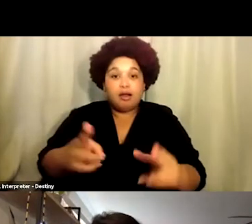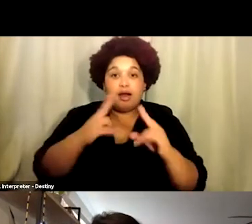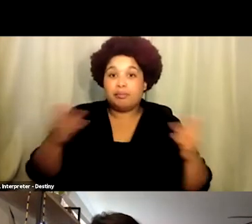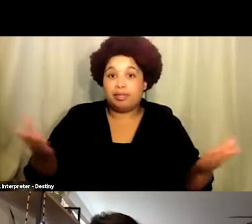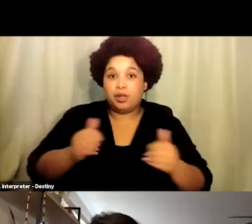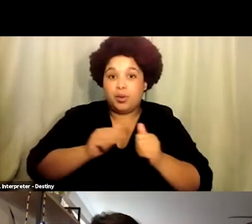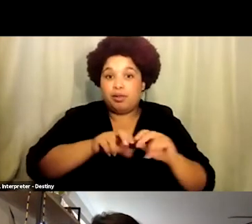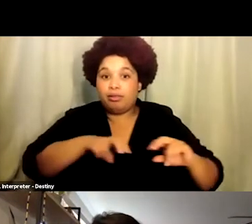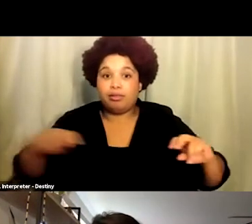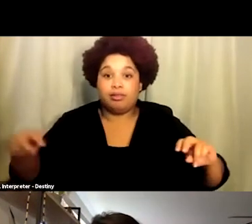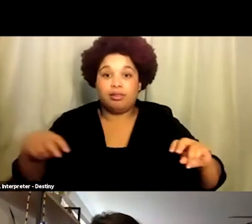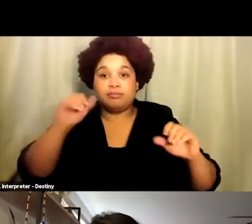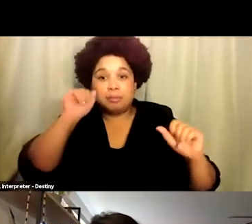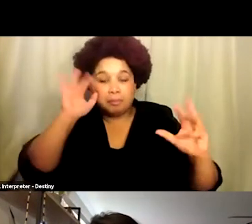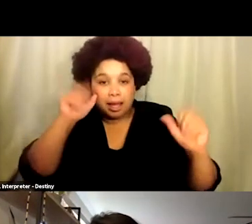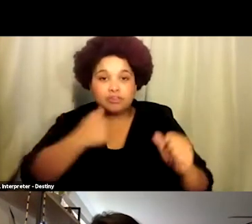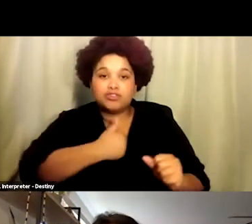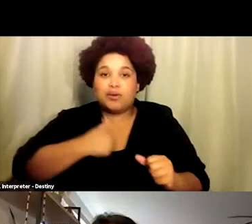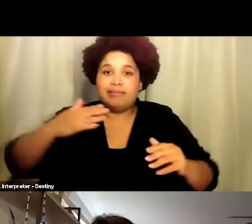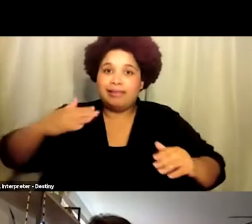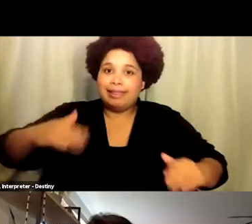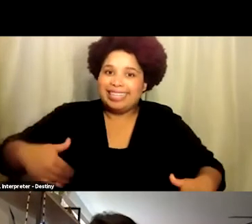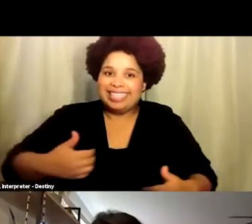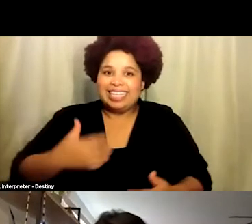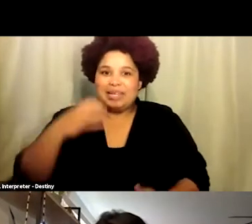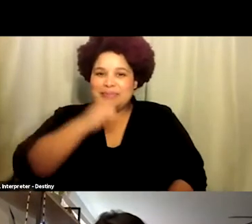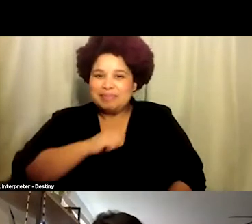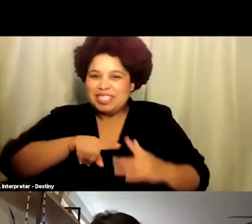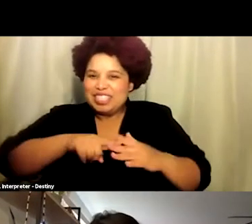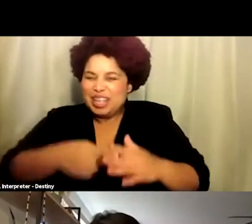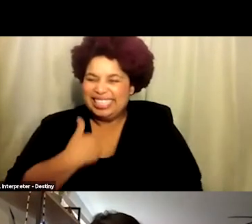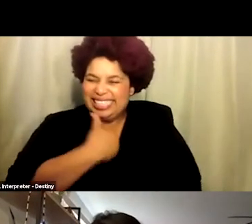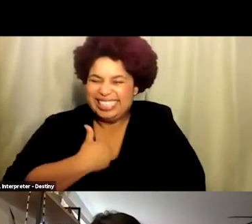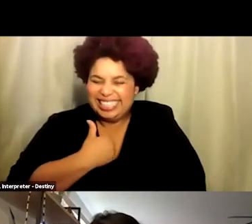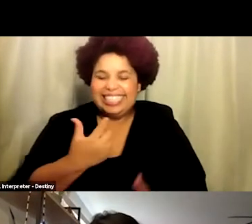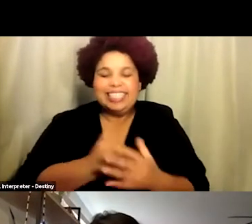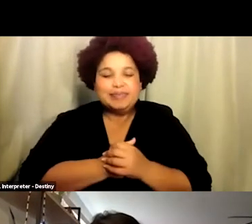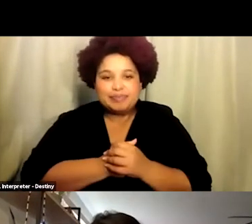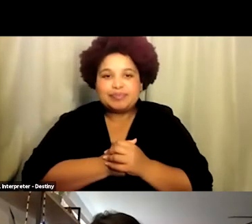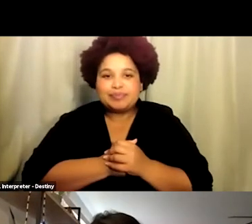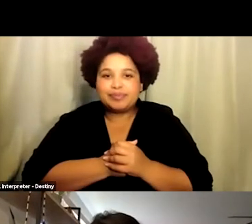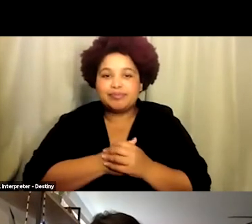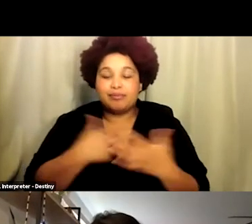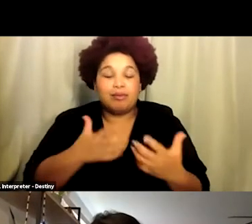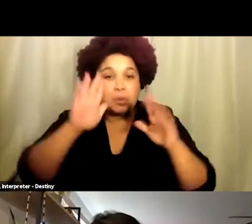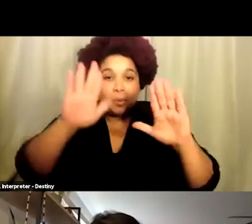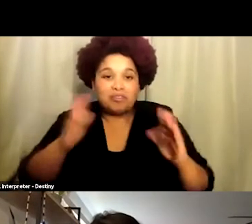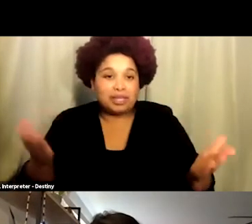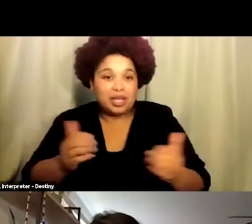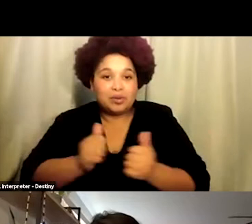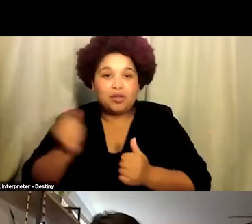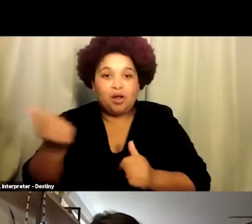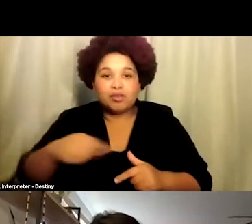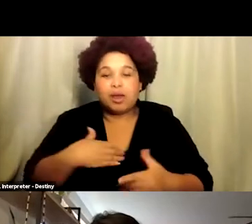here with this great panel, and I apologize for being late. And I missed the beginning, and I apologize for that. But it's truly wonderful to be here, and I'm so